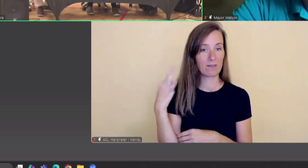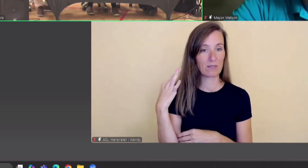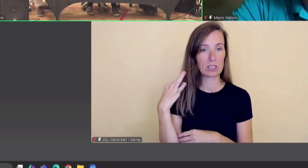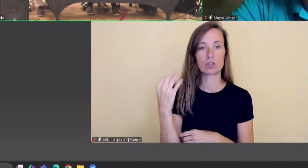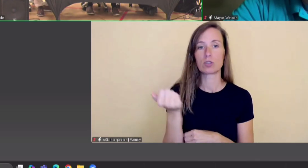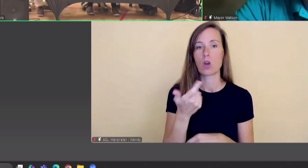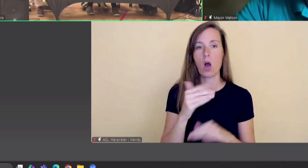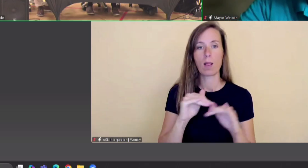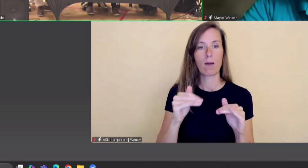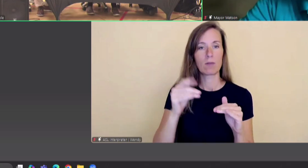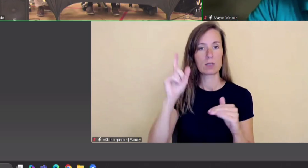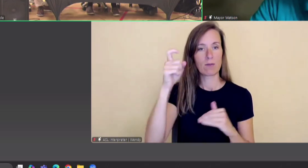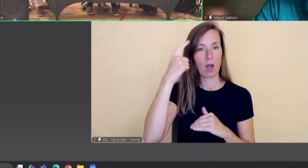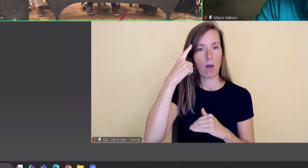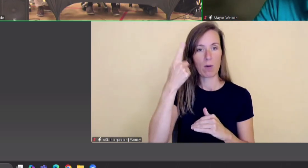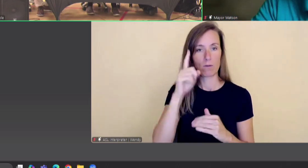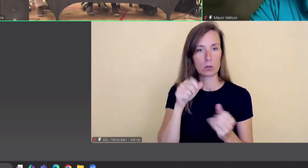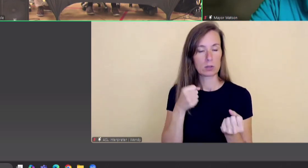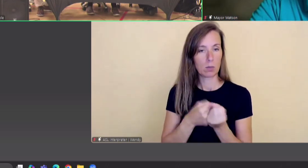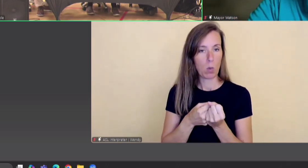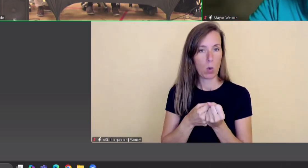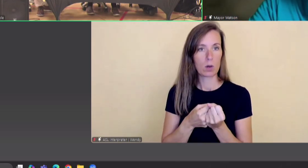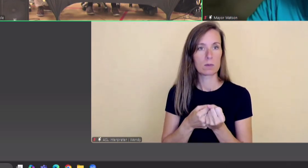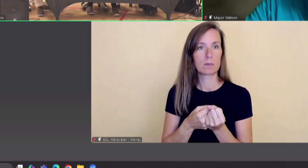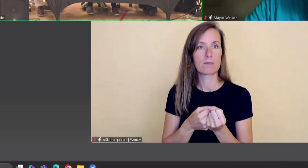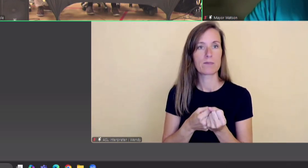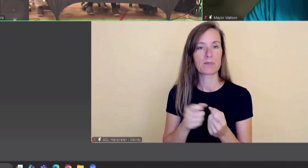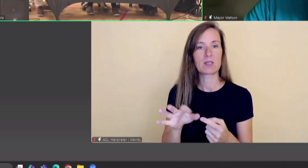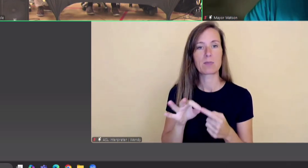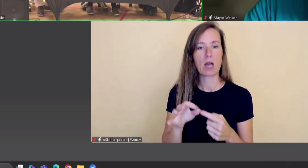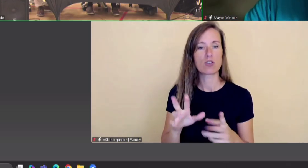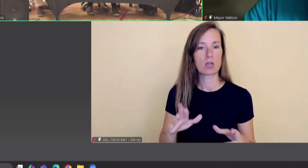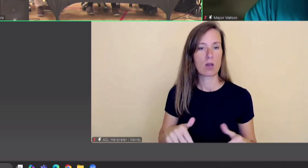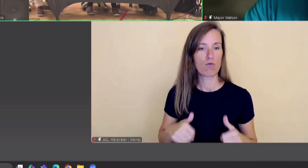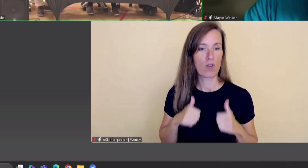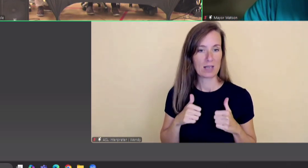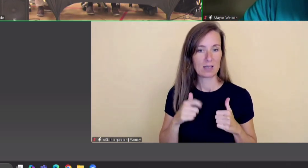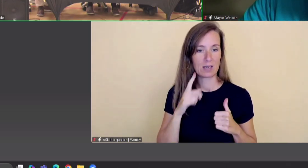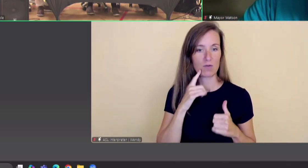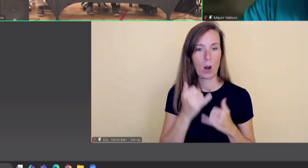support, especially the residents for the last minute support and helping out with that.